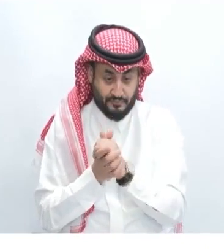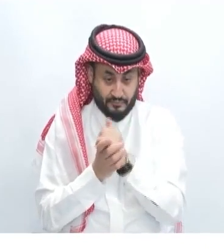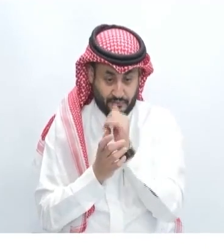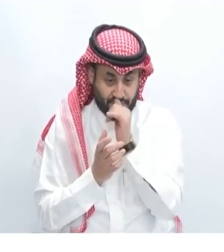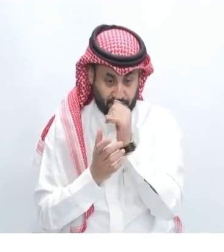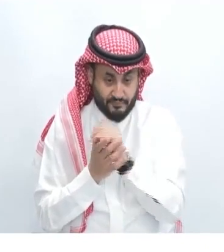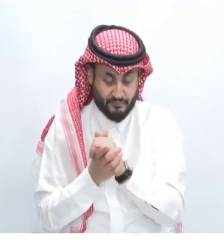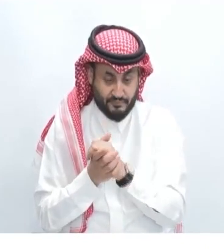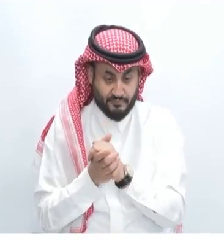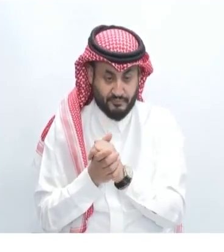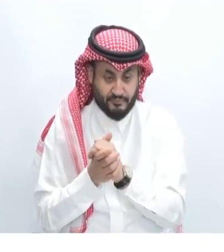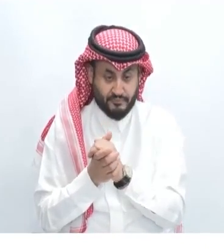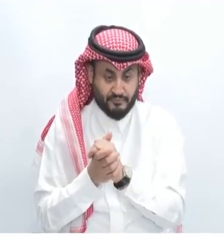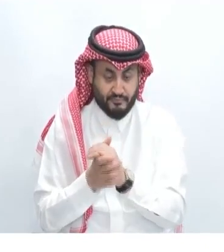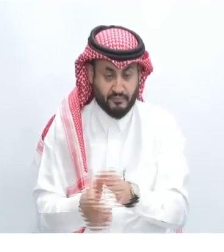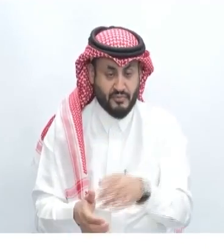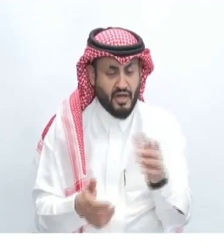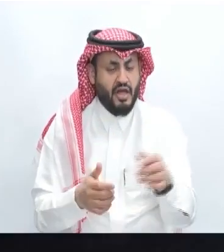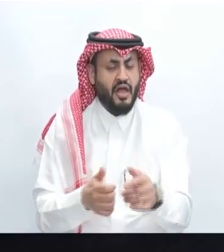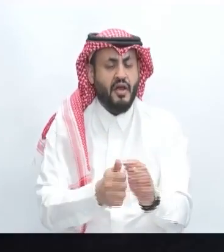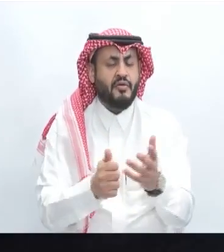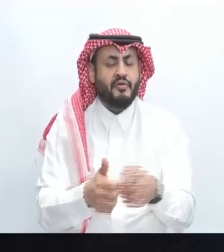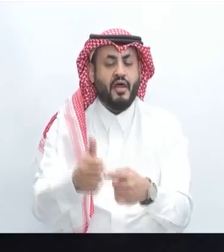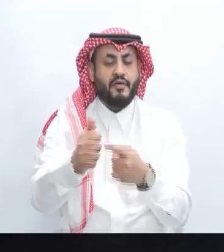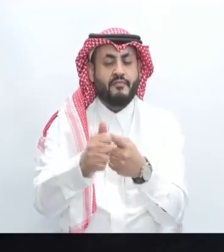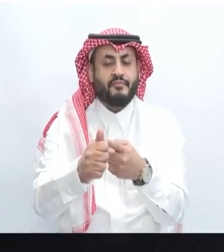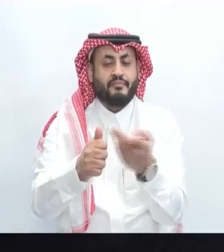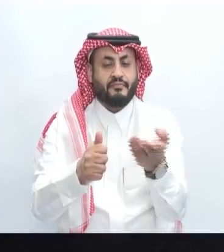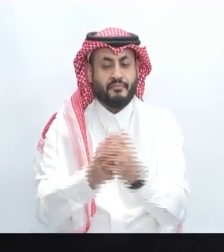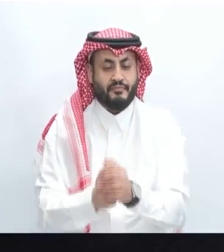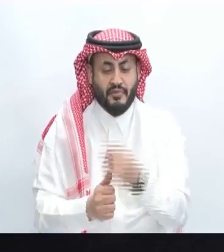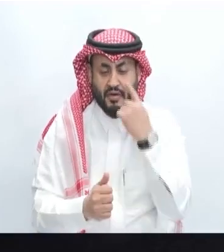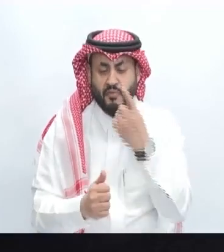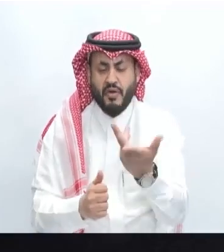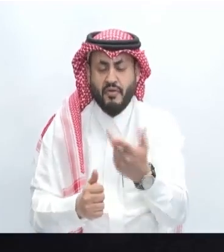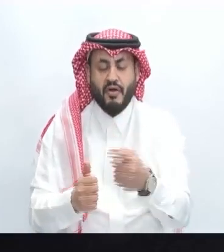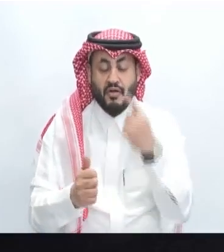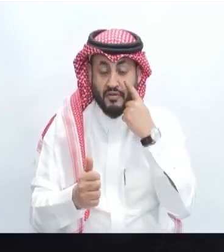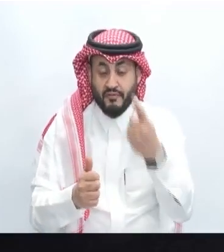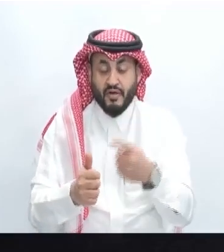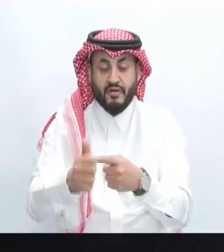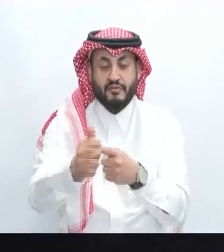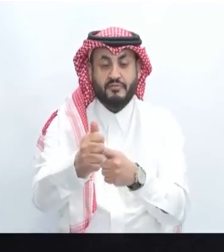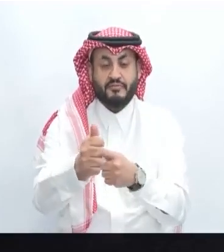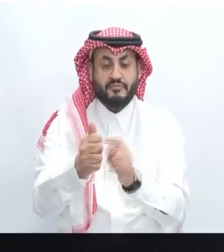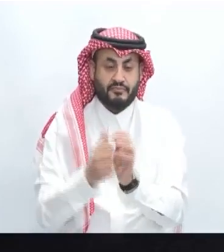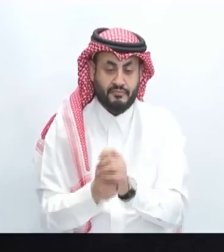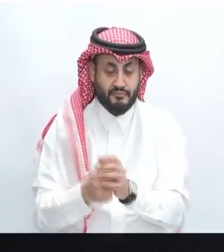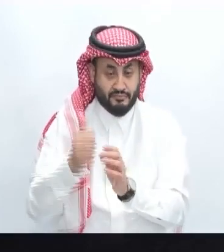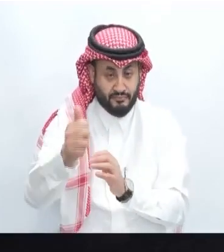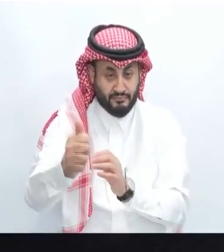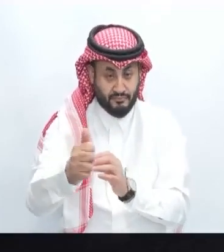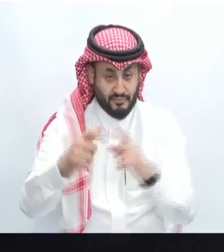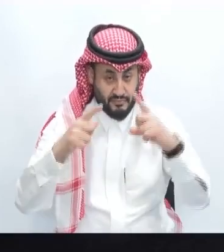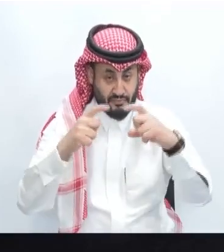And what would you do is that to look for the lion, and once you found it, you would say, "It's